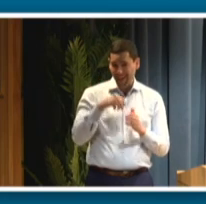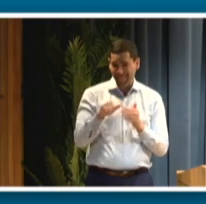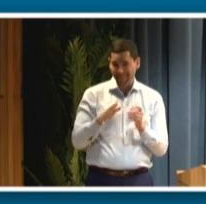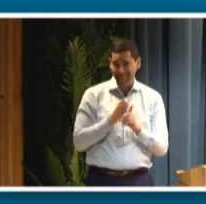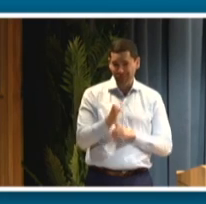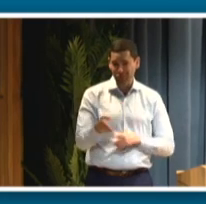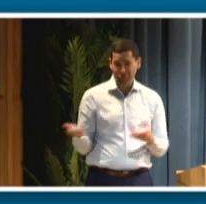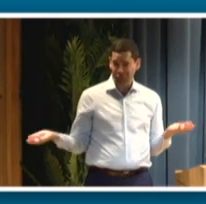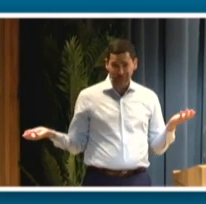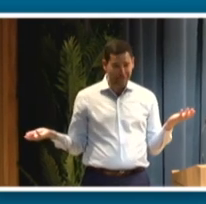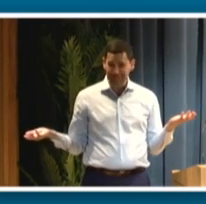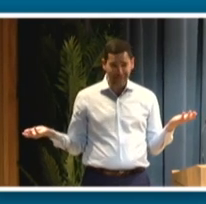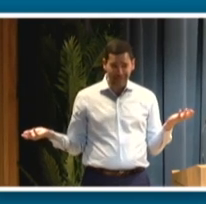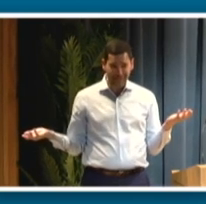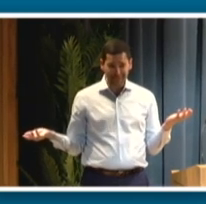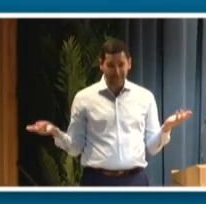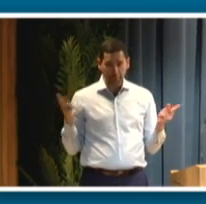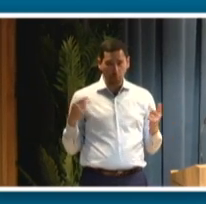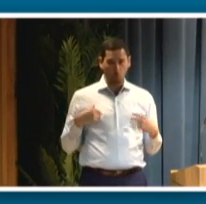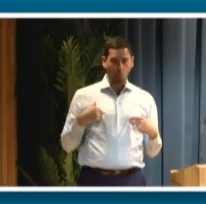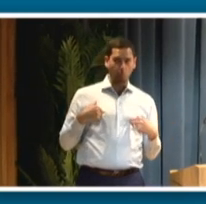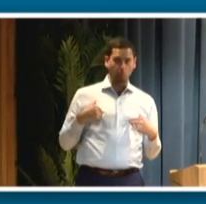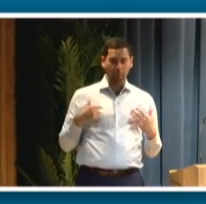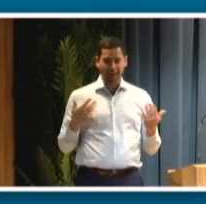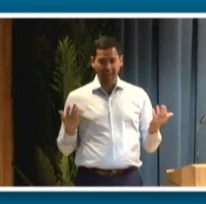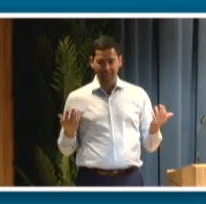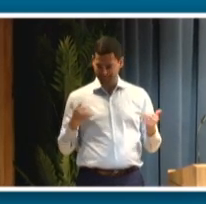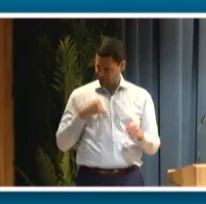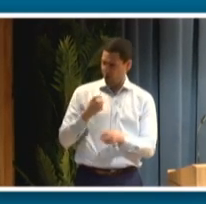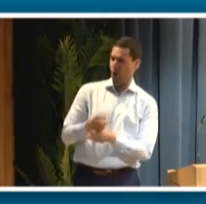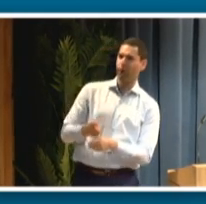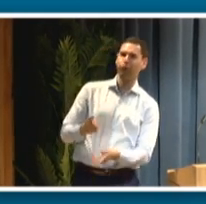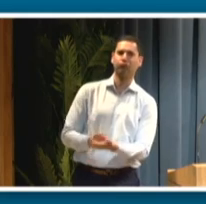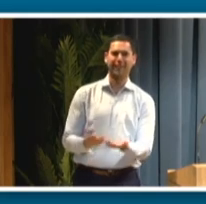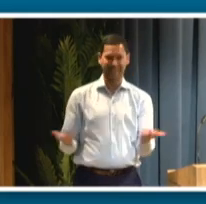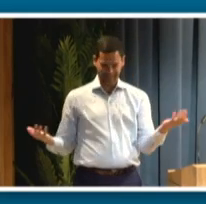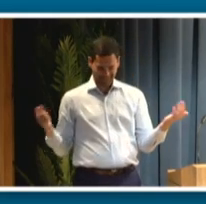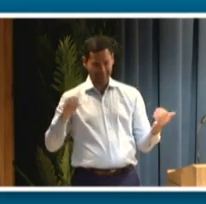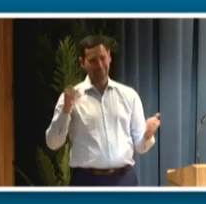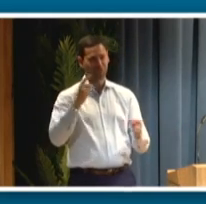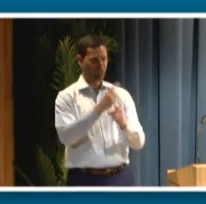It's hard. Exactly. End of statement, right? Right.